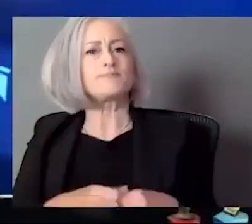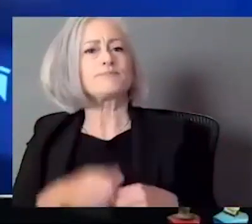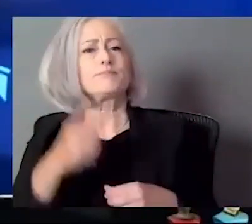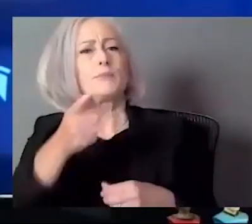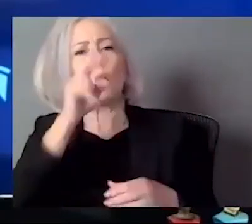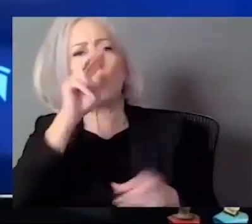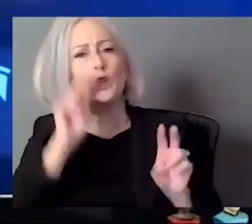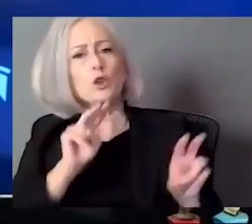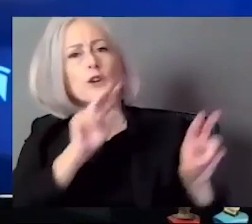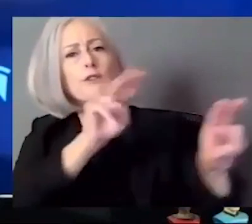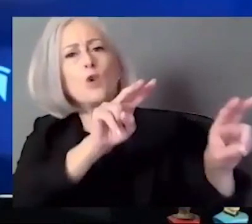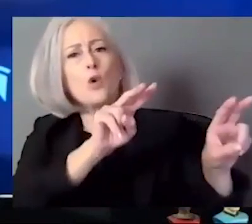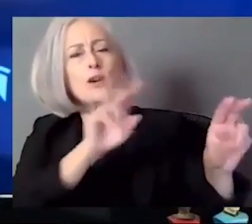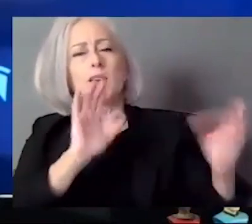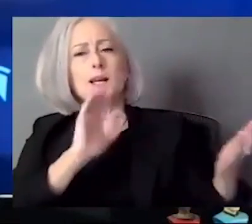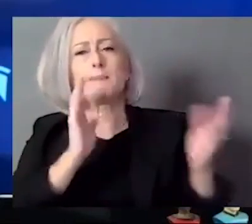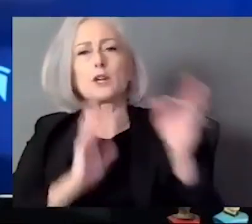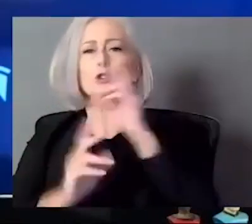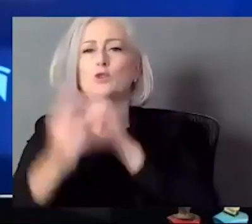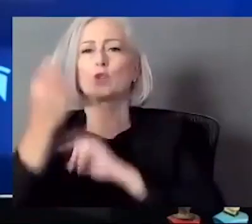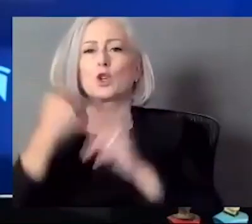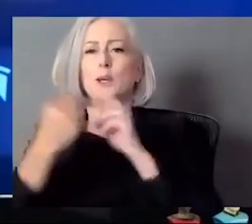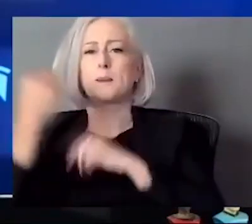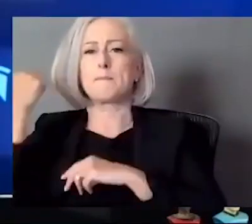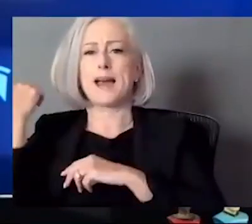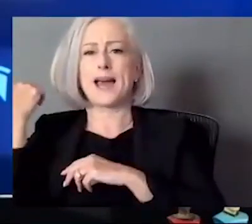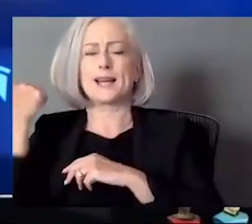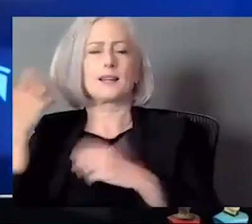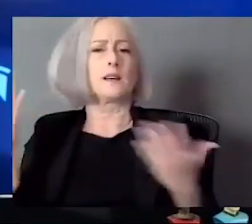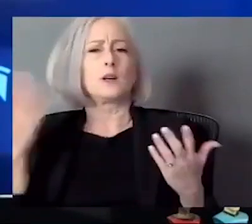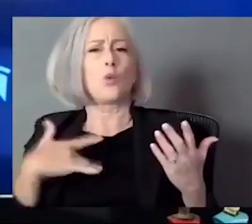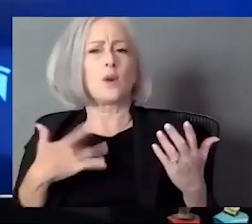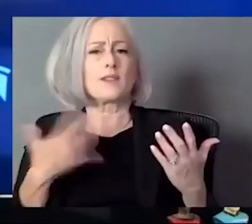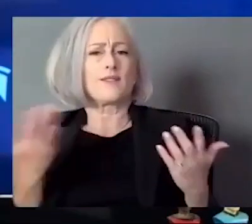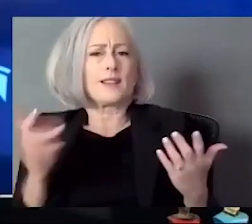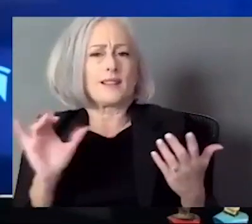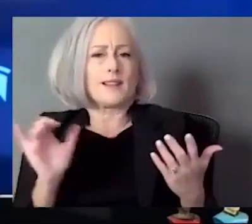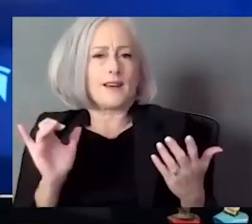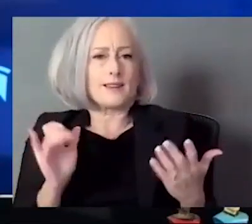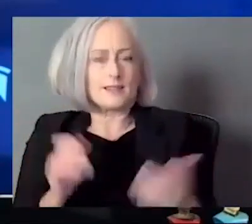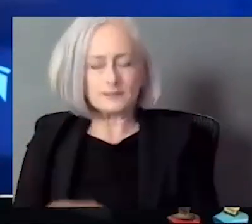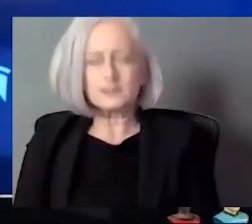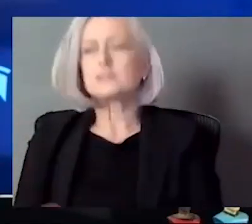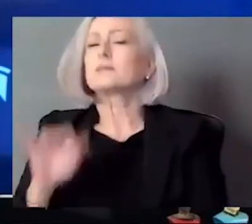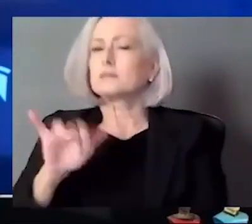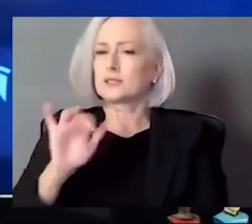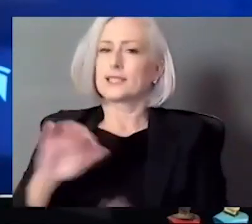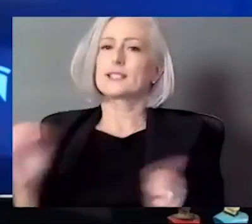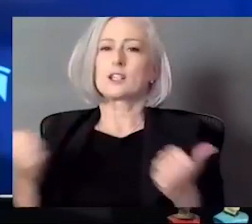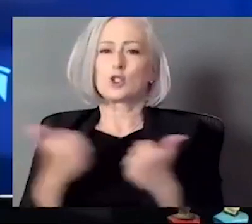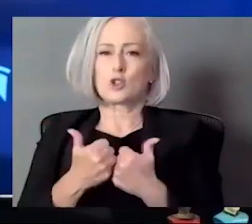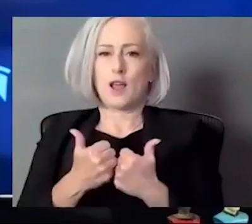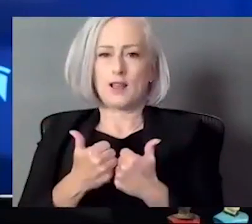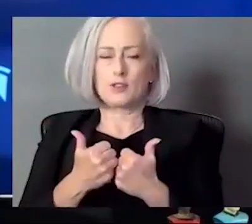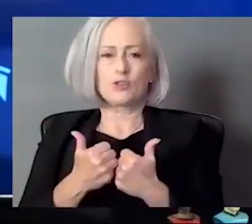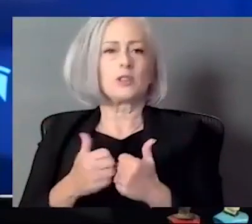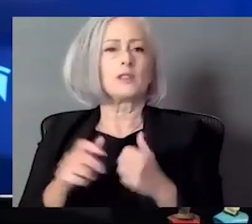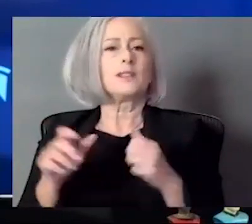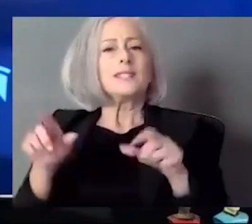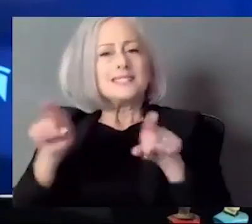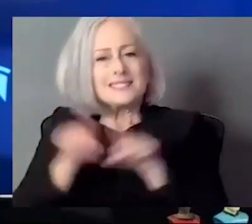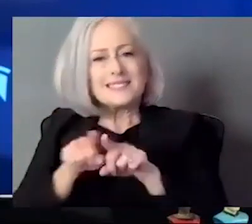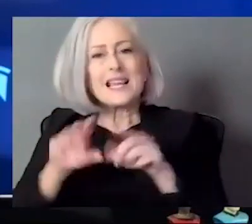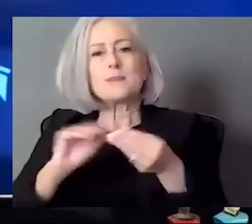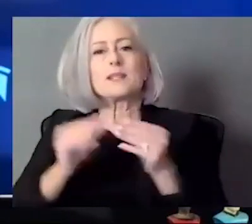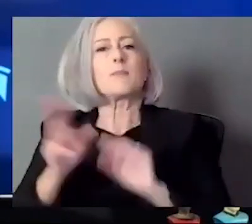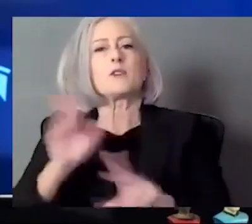challenges. AIDS was a great challenge. It didn't have the same number of people being affected, but the in-hospital mortality rate